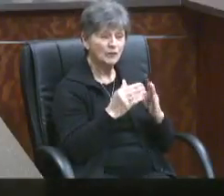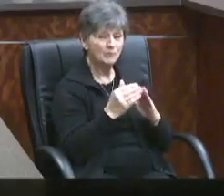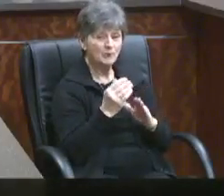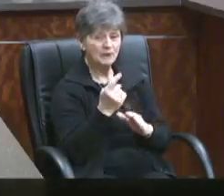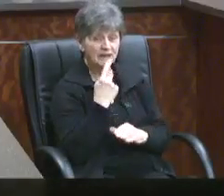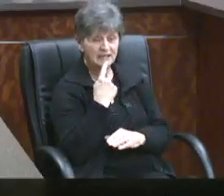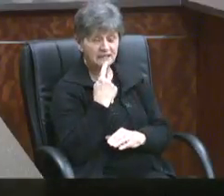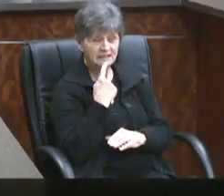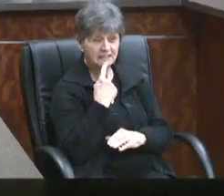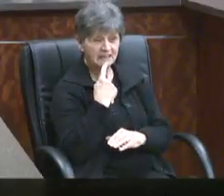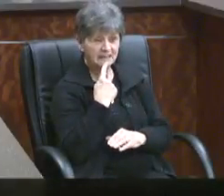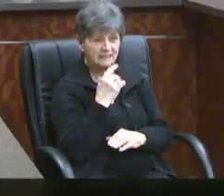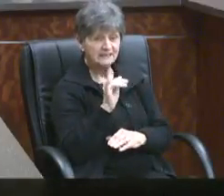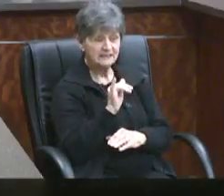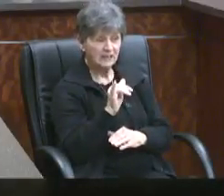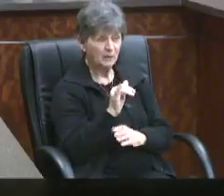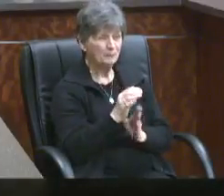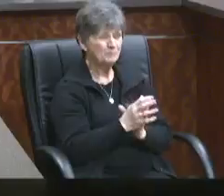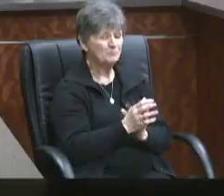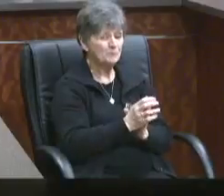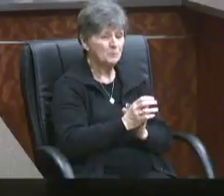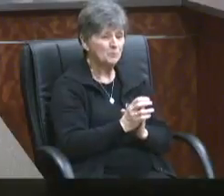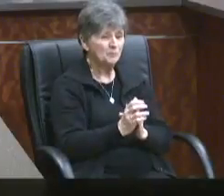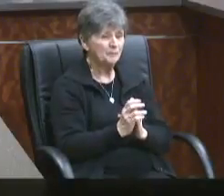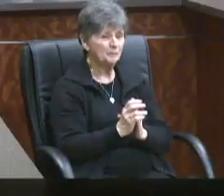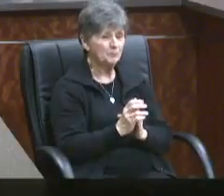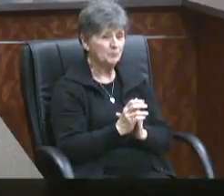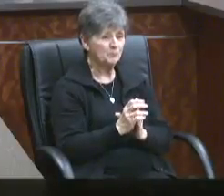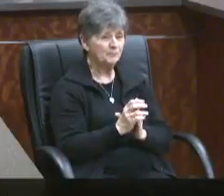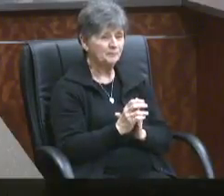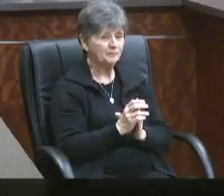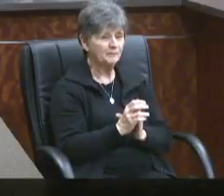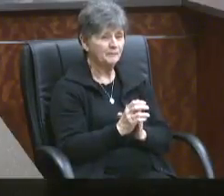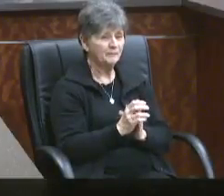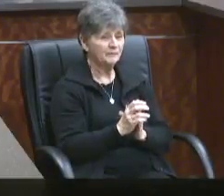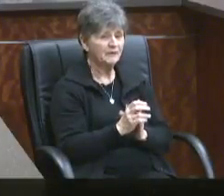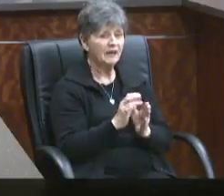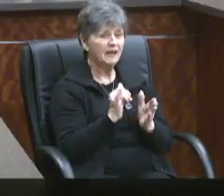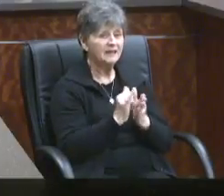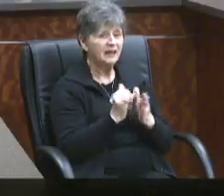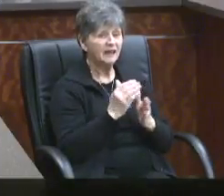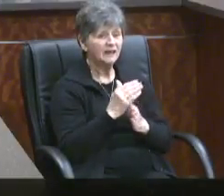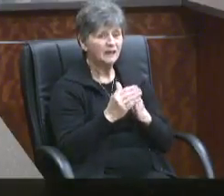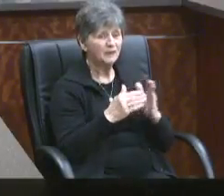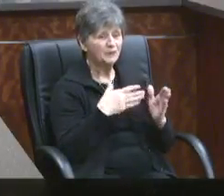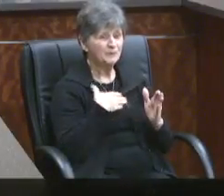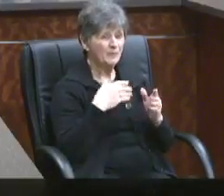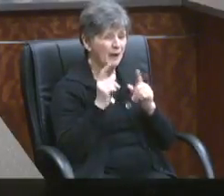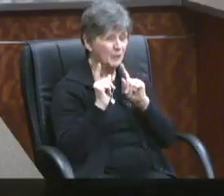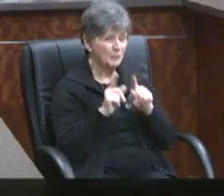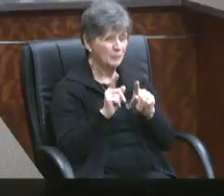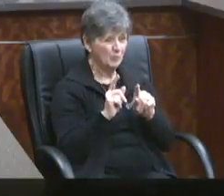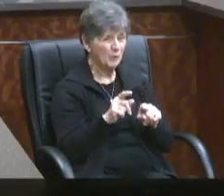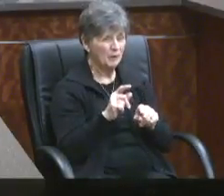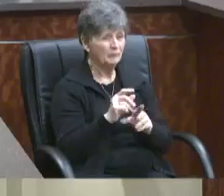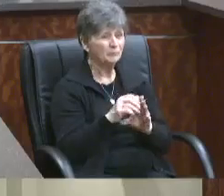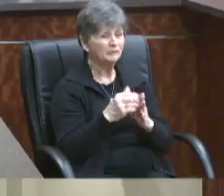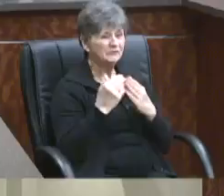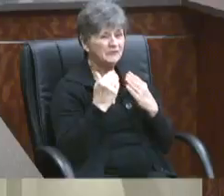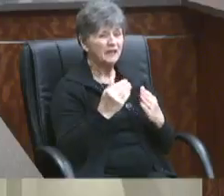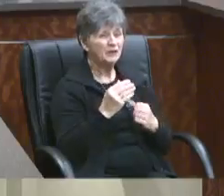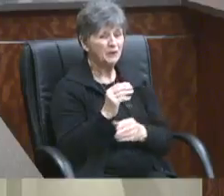to recognize Mr. Flemion as well. That concludes my report, Mr. President. Thank you,